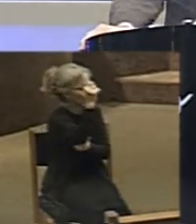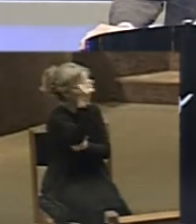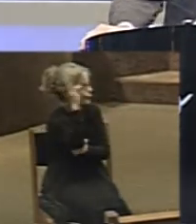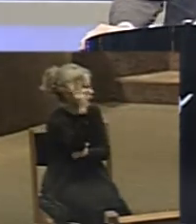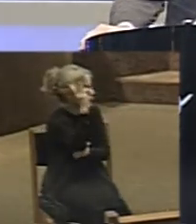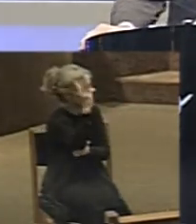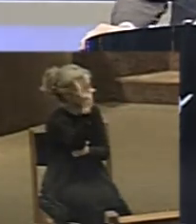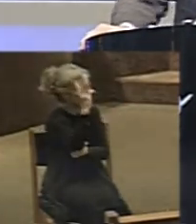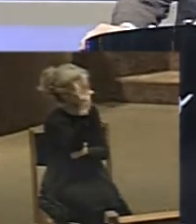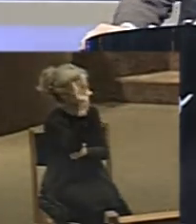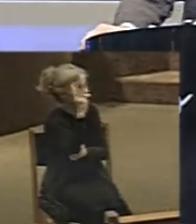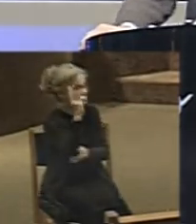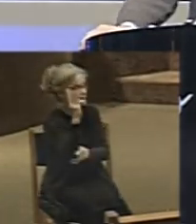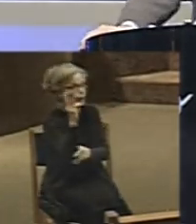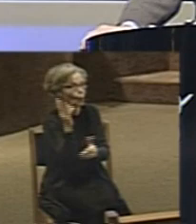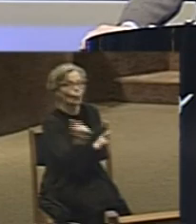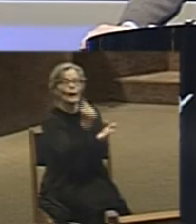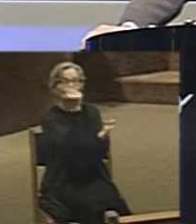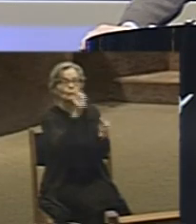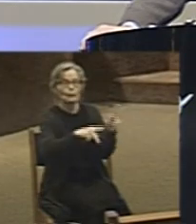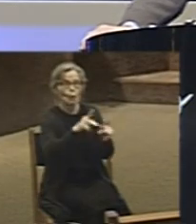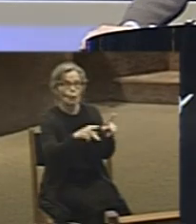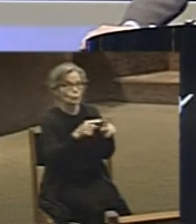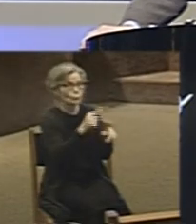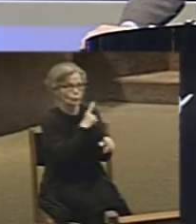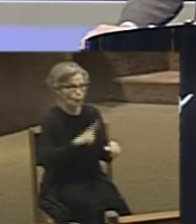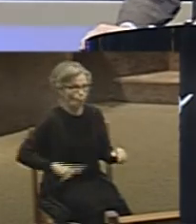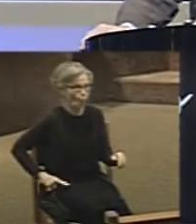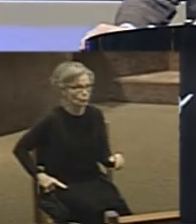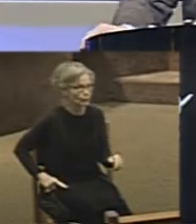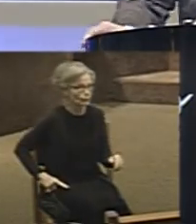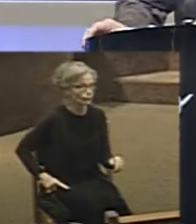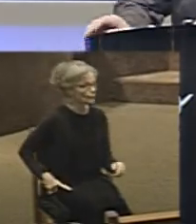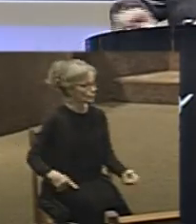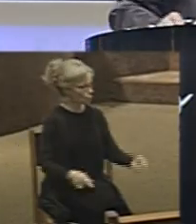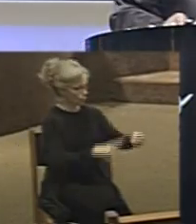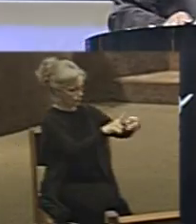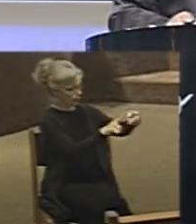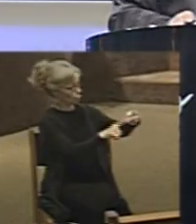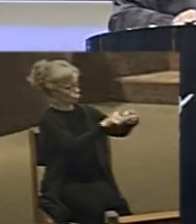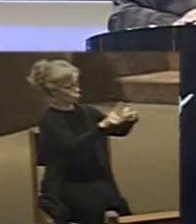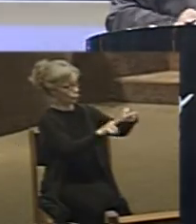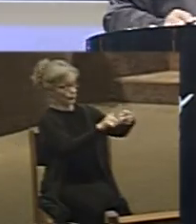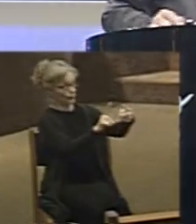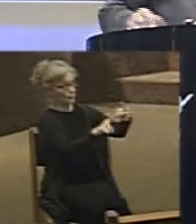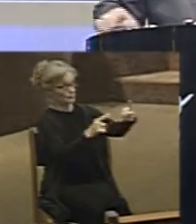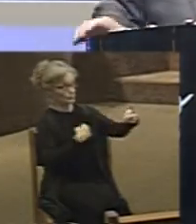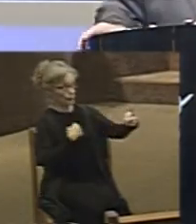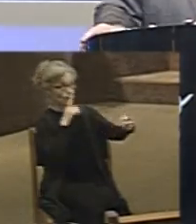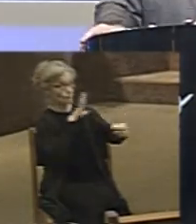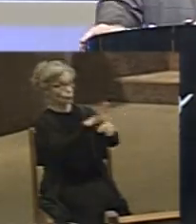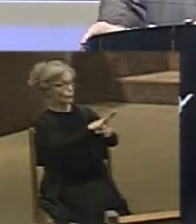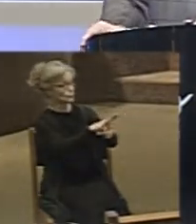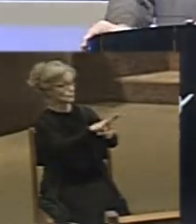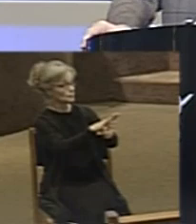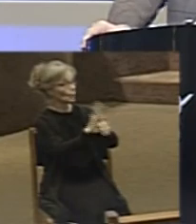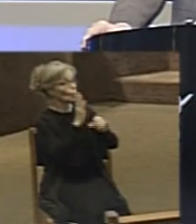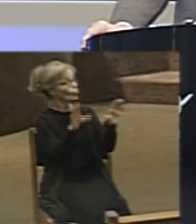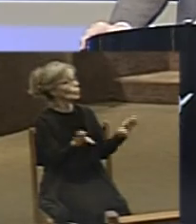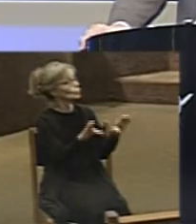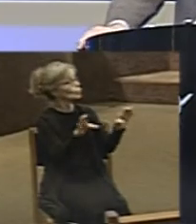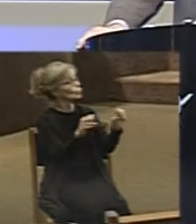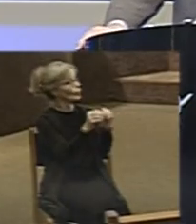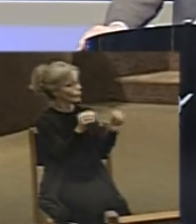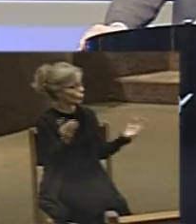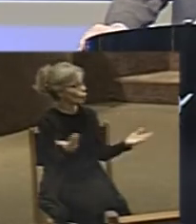of those things we will do, and we will do with fresh faith, and we